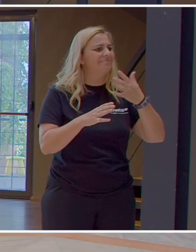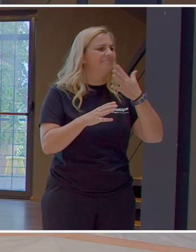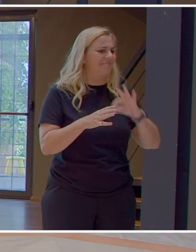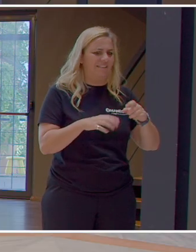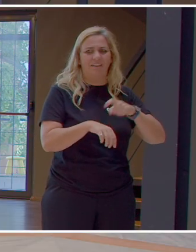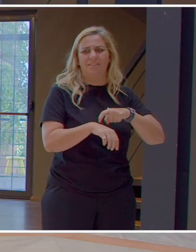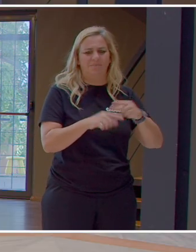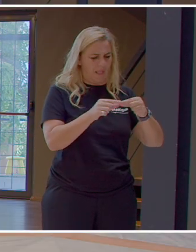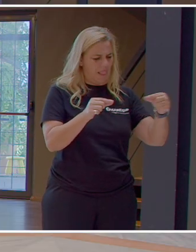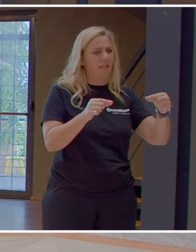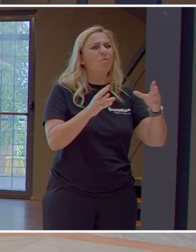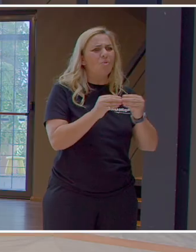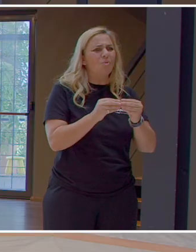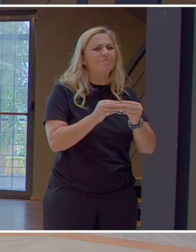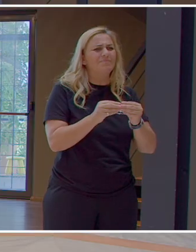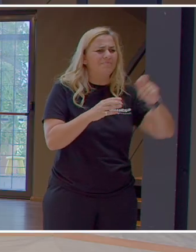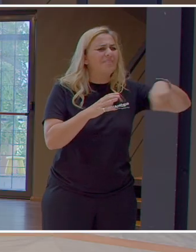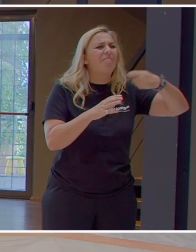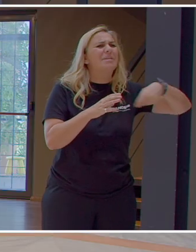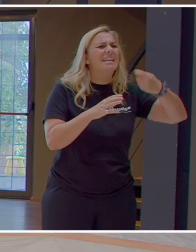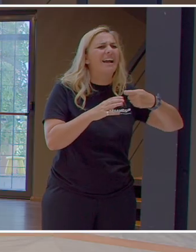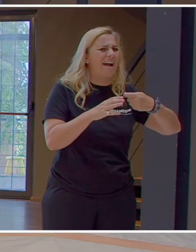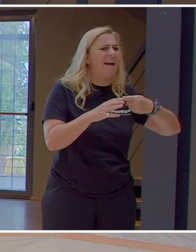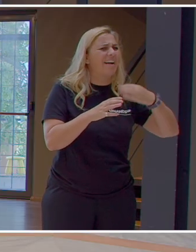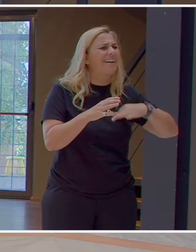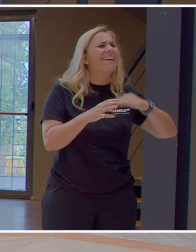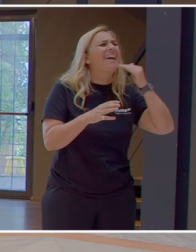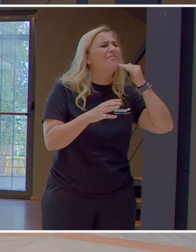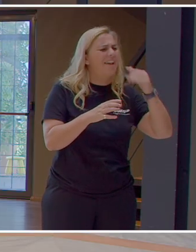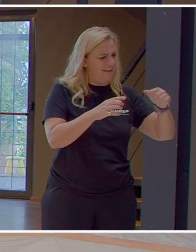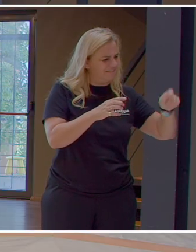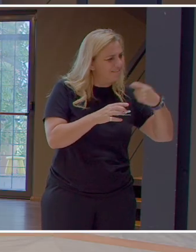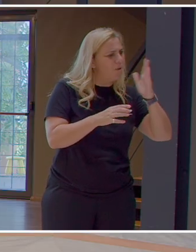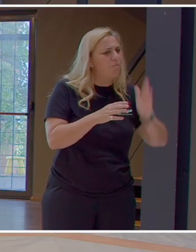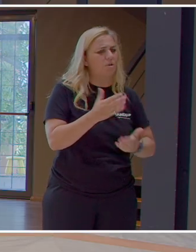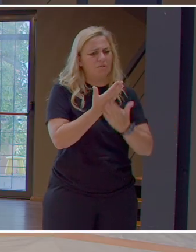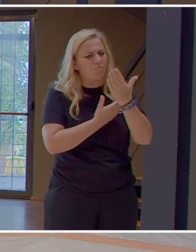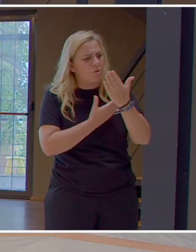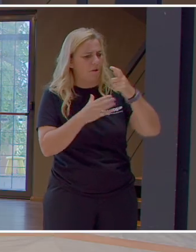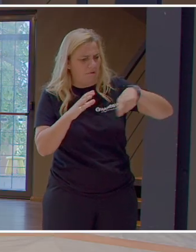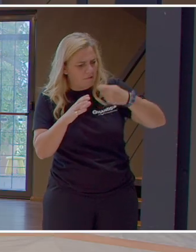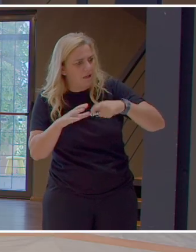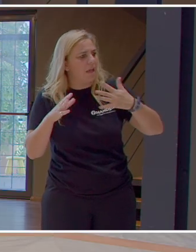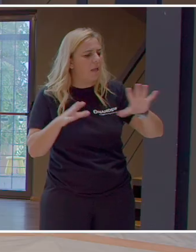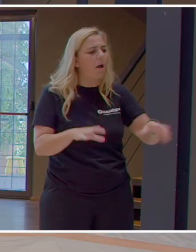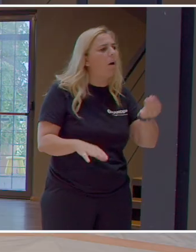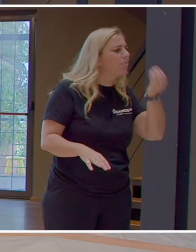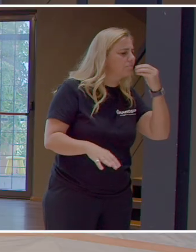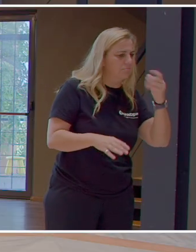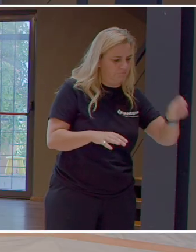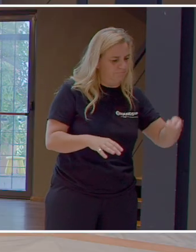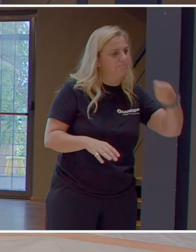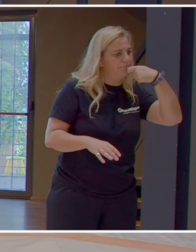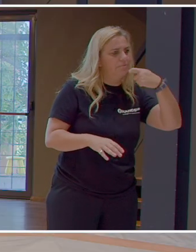flax seeds. Don't do it like me, it's not nice. But I'm just like very looking for this 1 component that is in the flaxseed, which